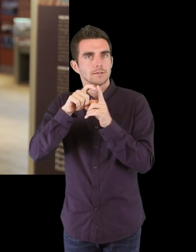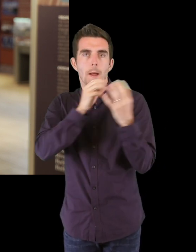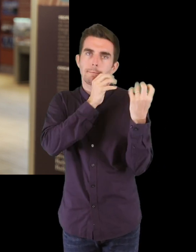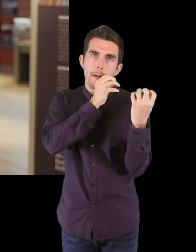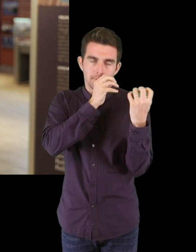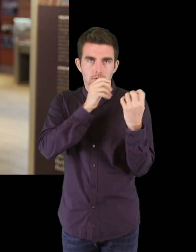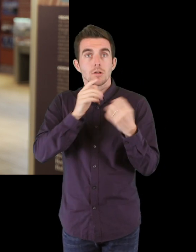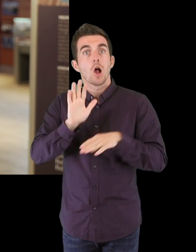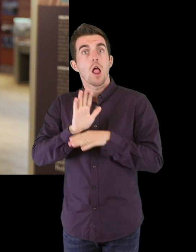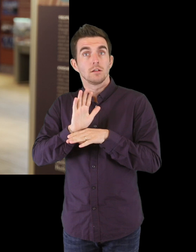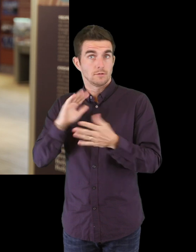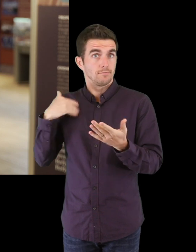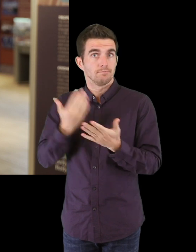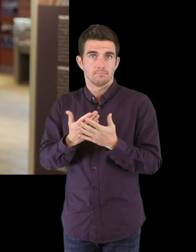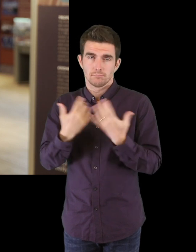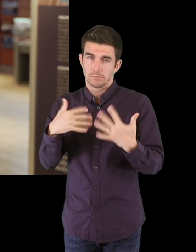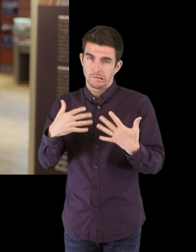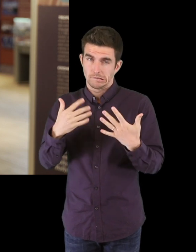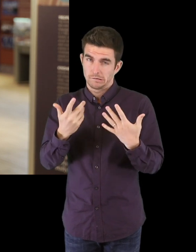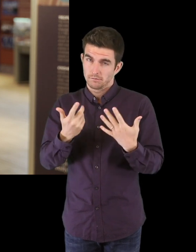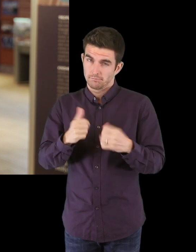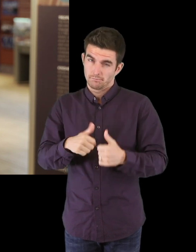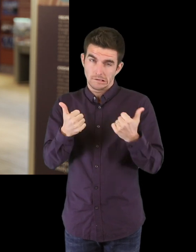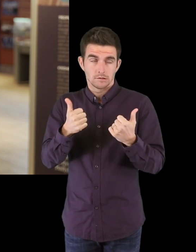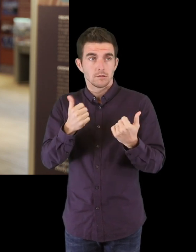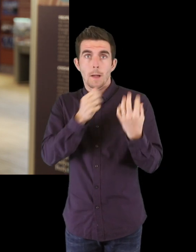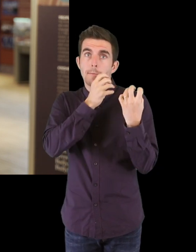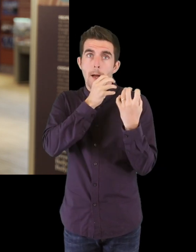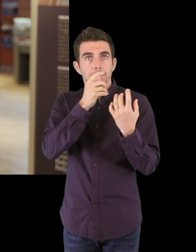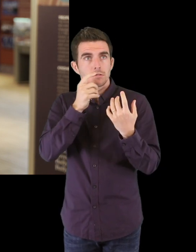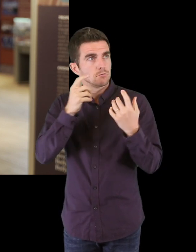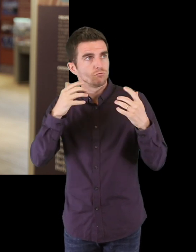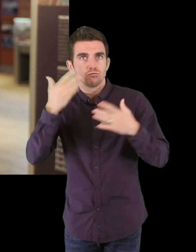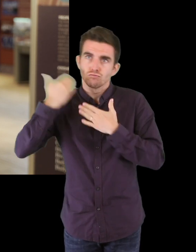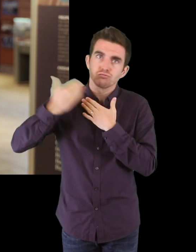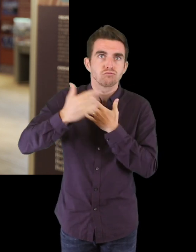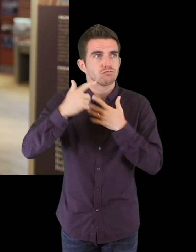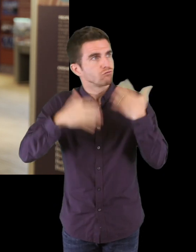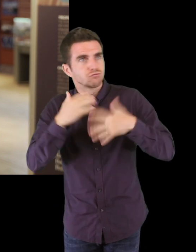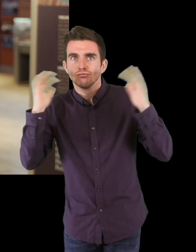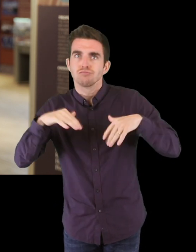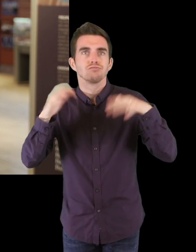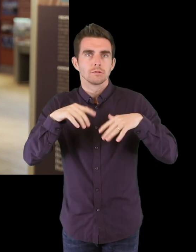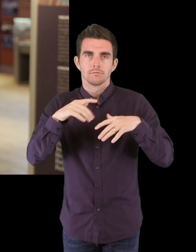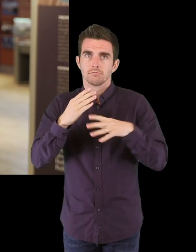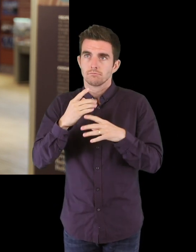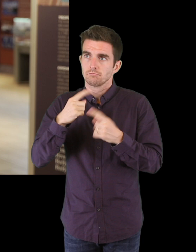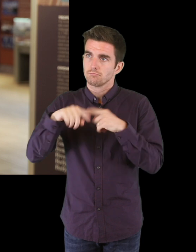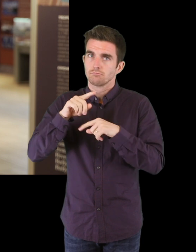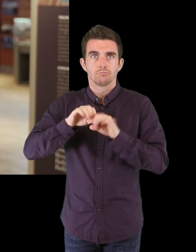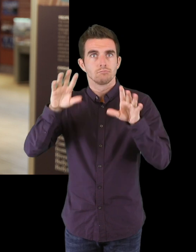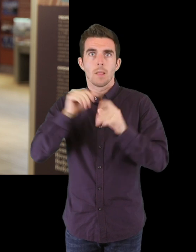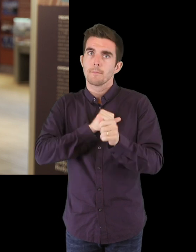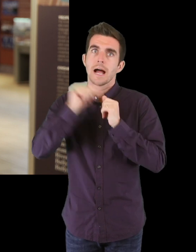piping. Ulster traditionally has had an extremely vibrant piping scene and continues to produce many of the best